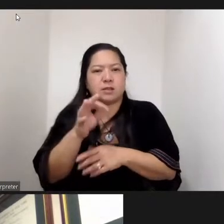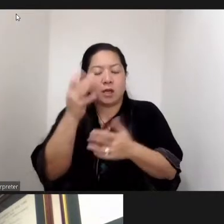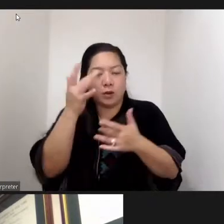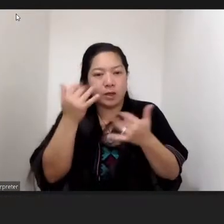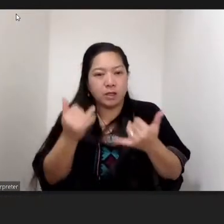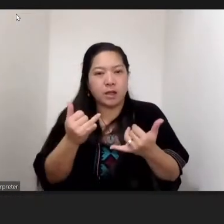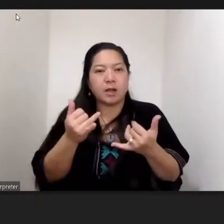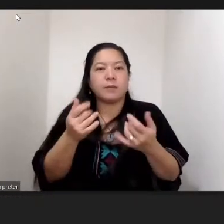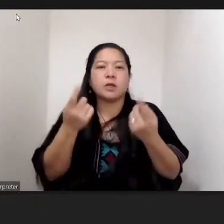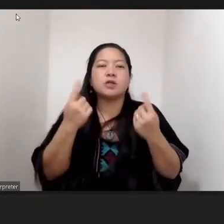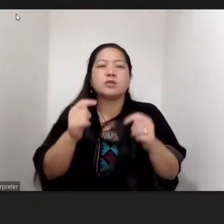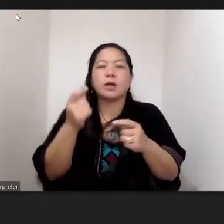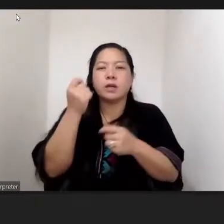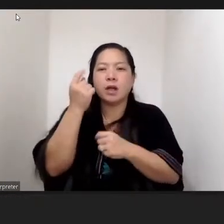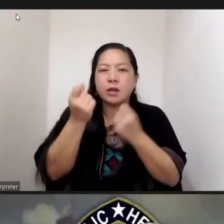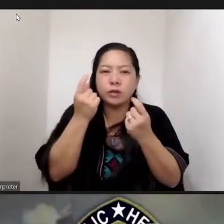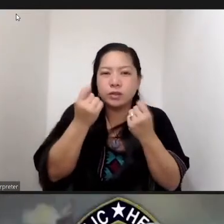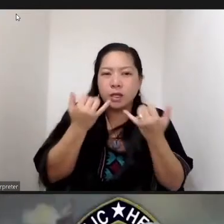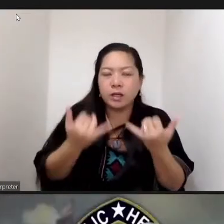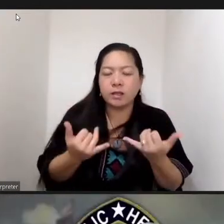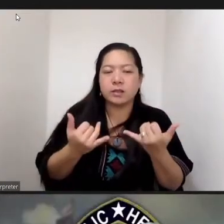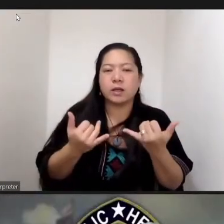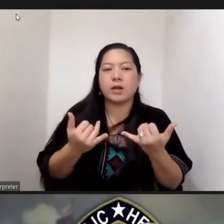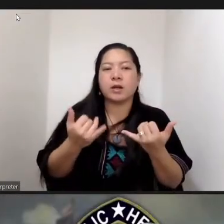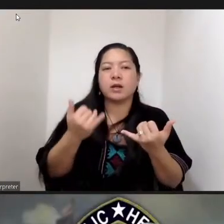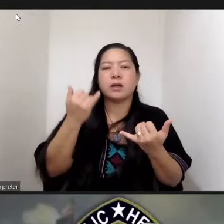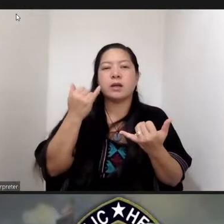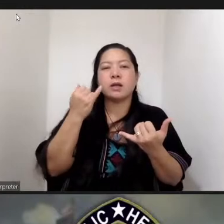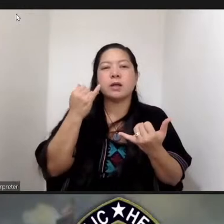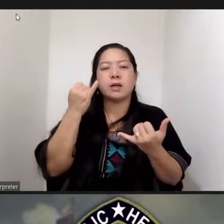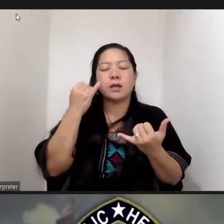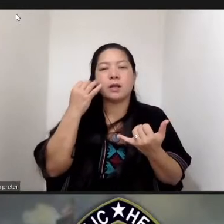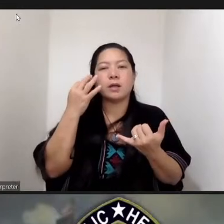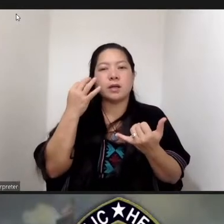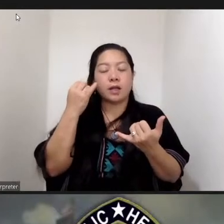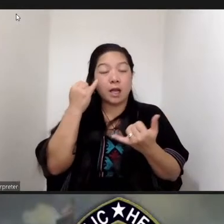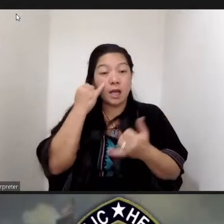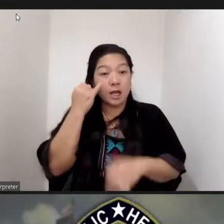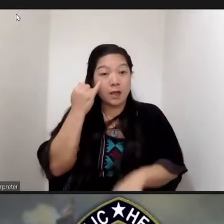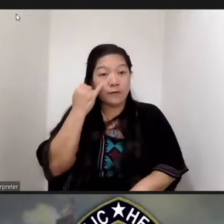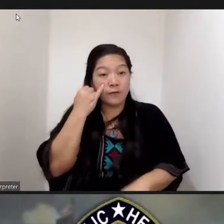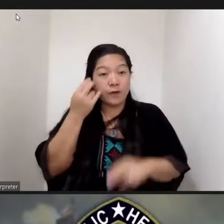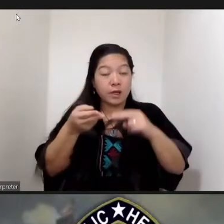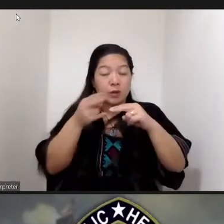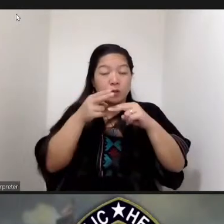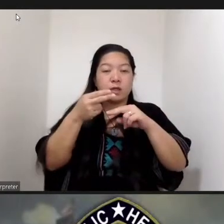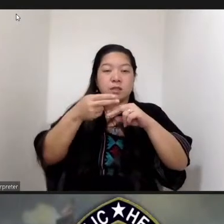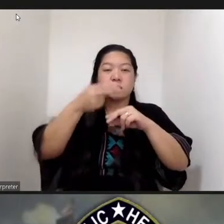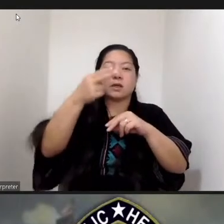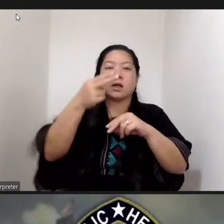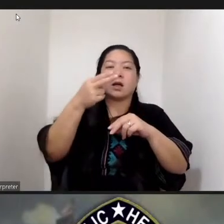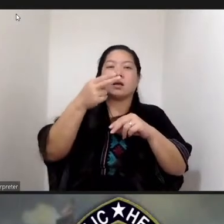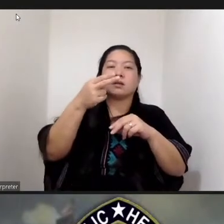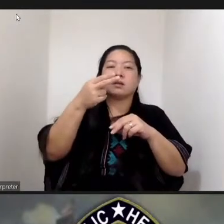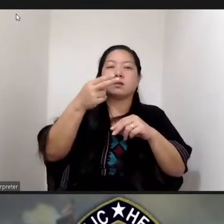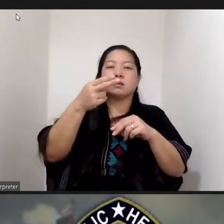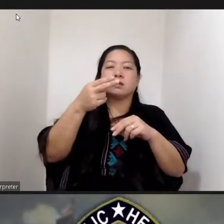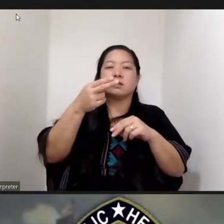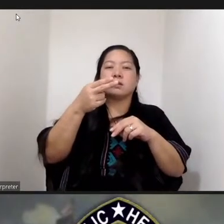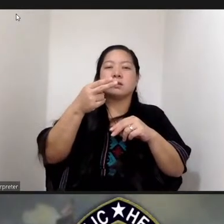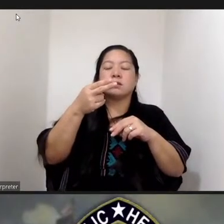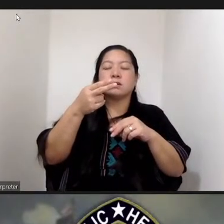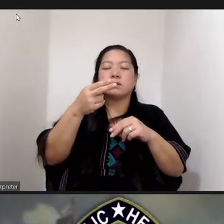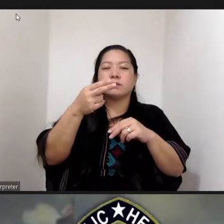to understand if increase in cases following a relaxing of restrictions is